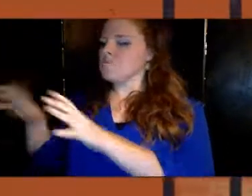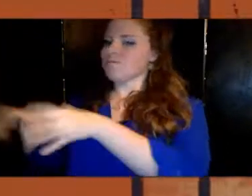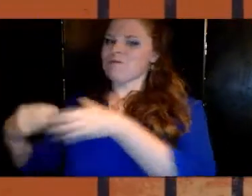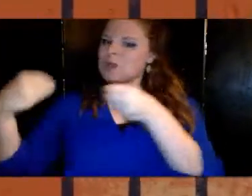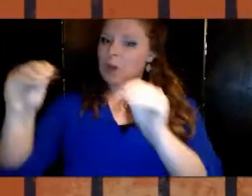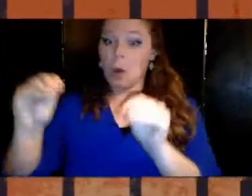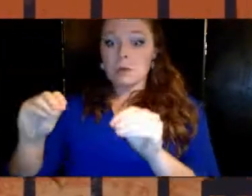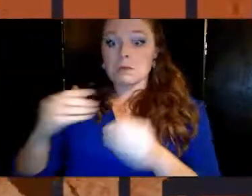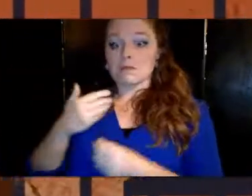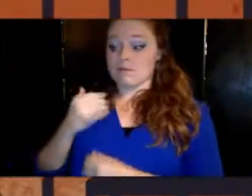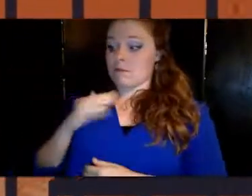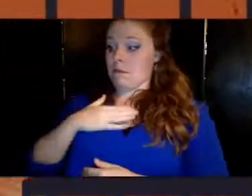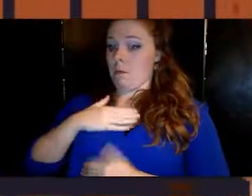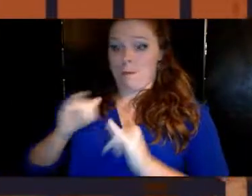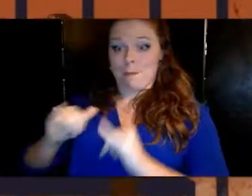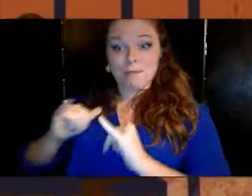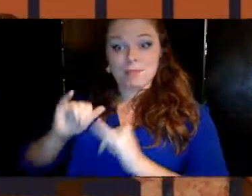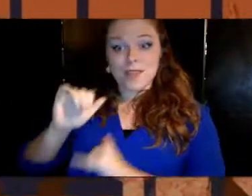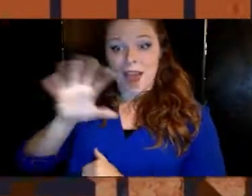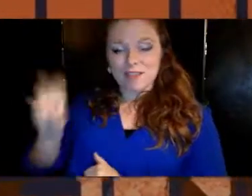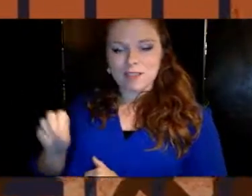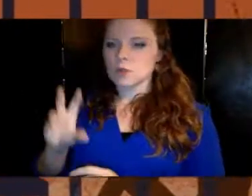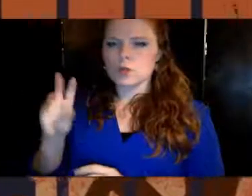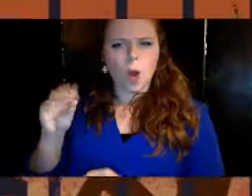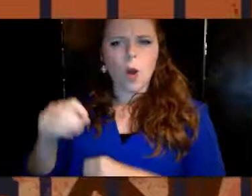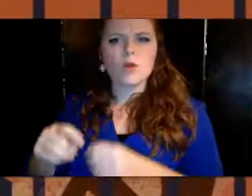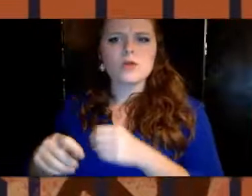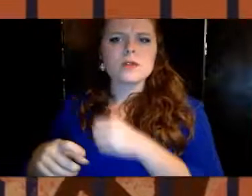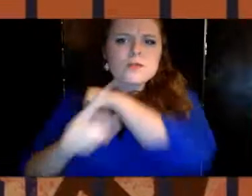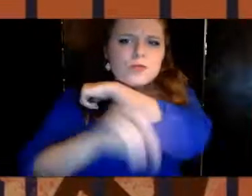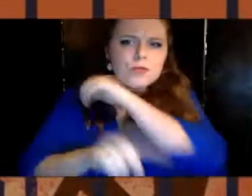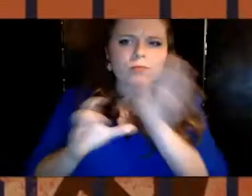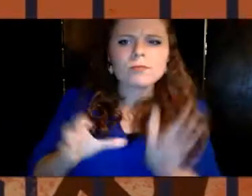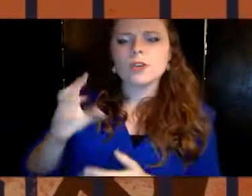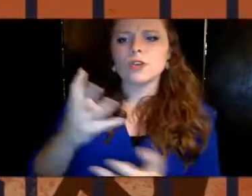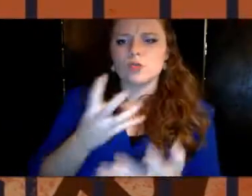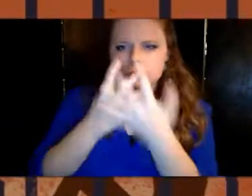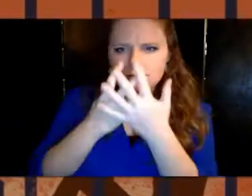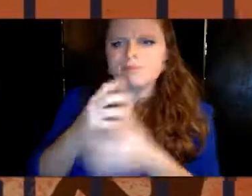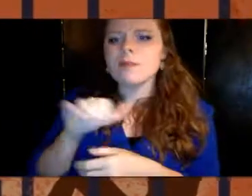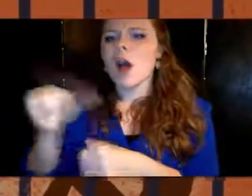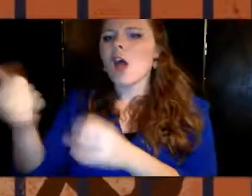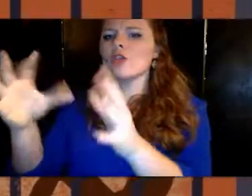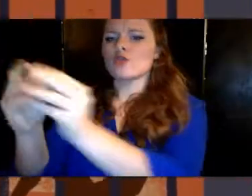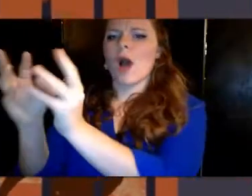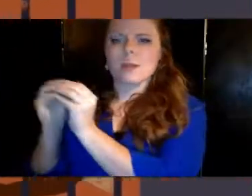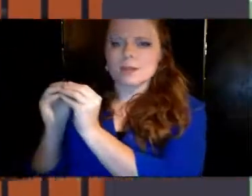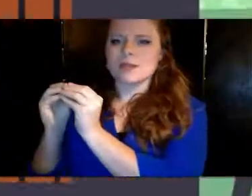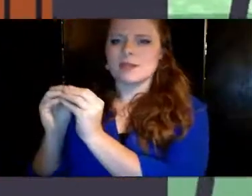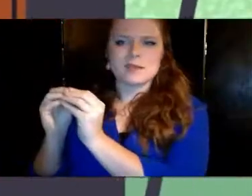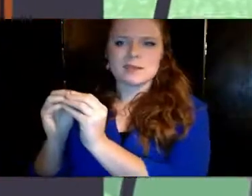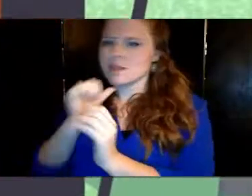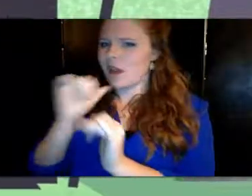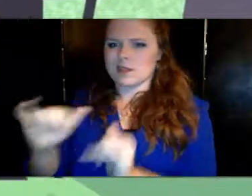as fellow Africans, but criminals, debtors, or prisoners of war from rival tribes. By selling